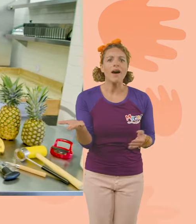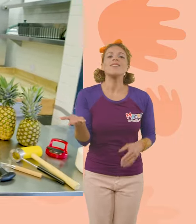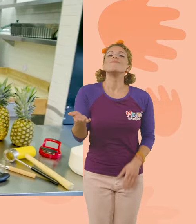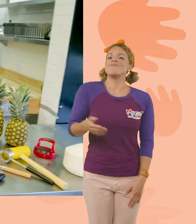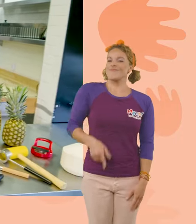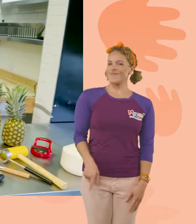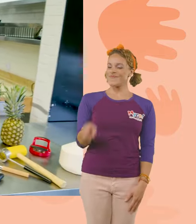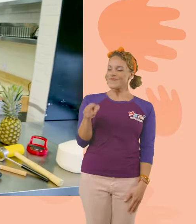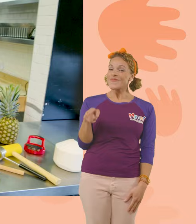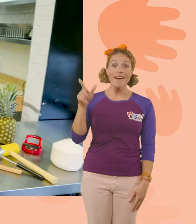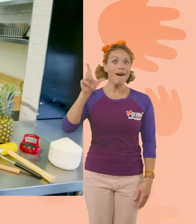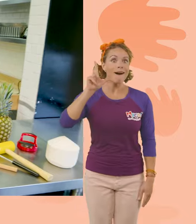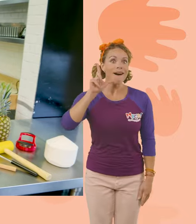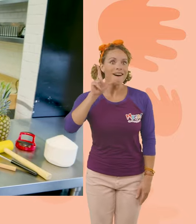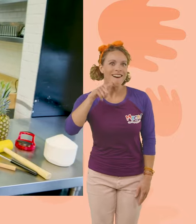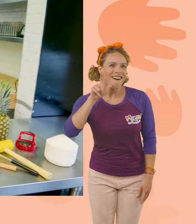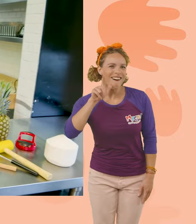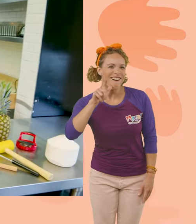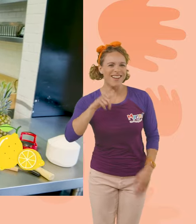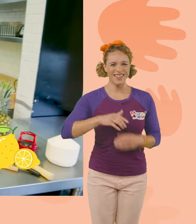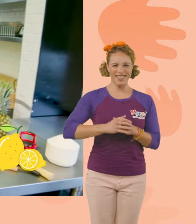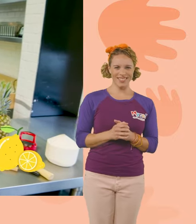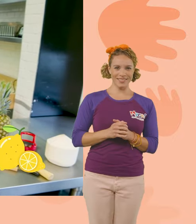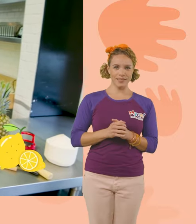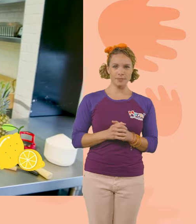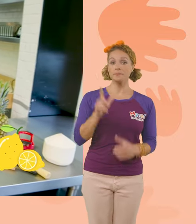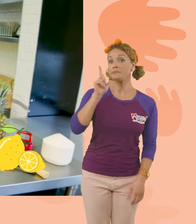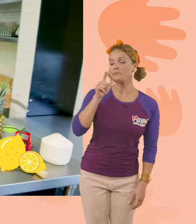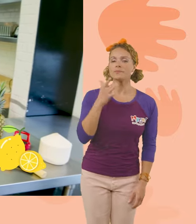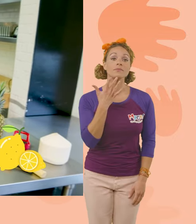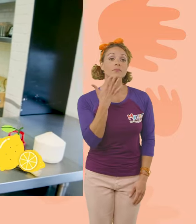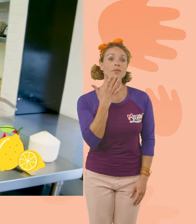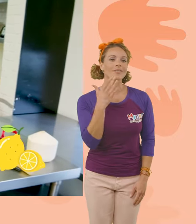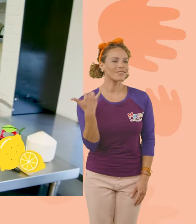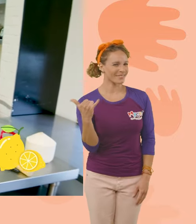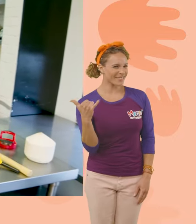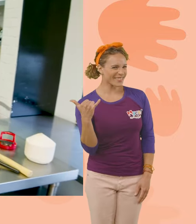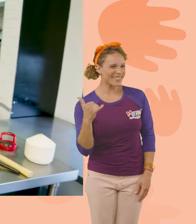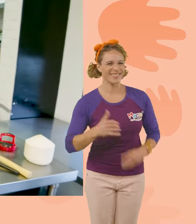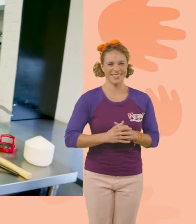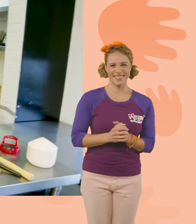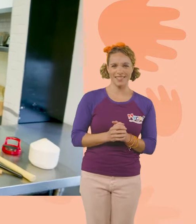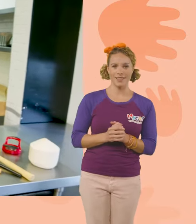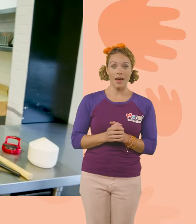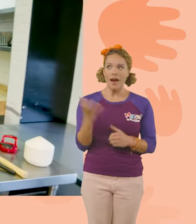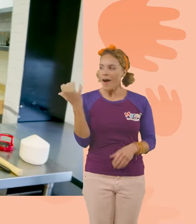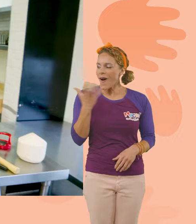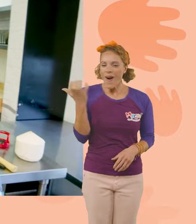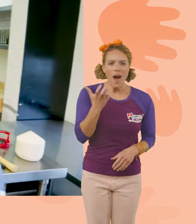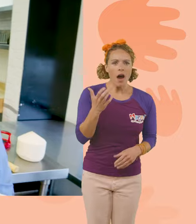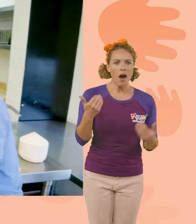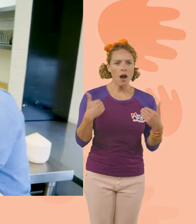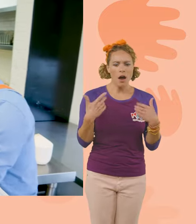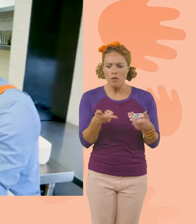out. Yeah, these are lemons. Lemons are the color yellow. Wow, and